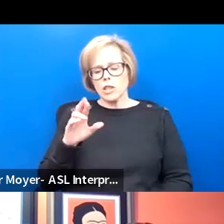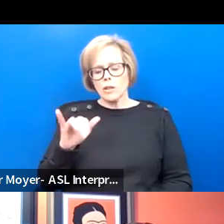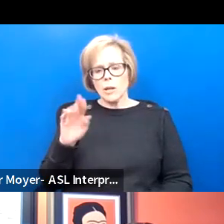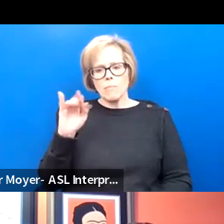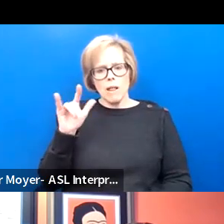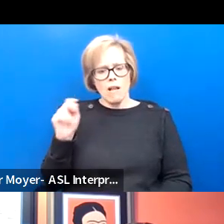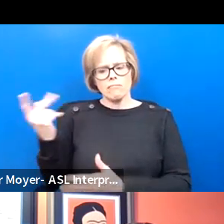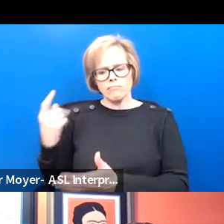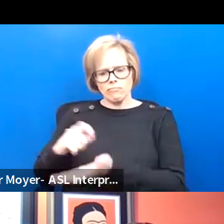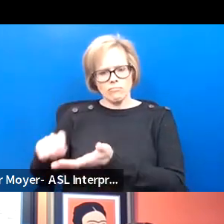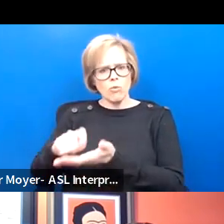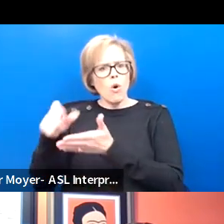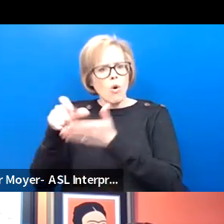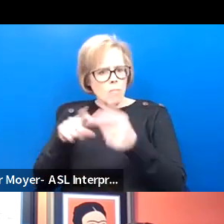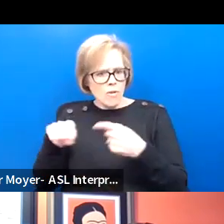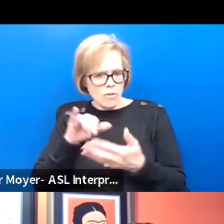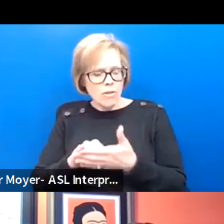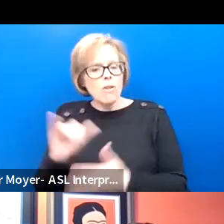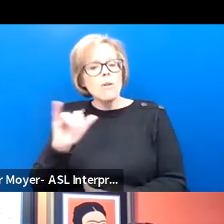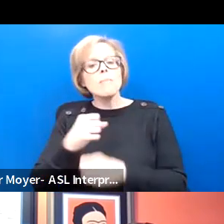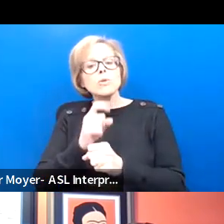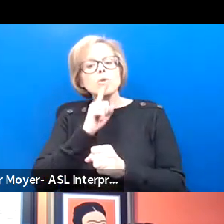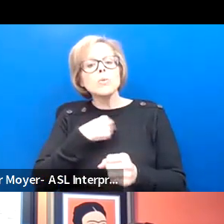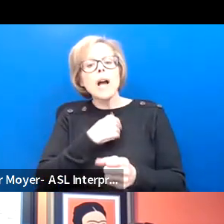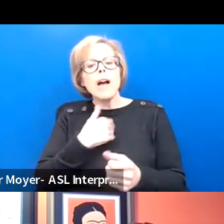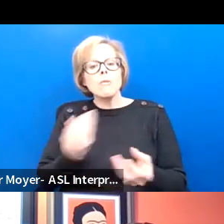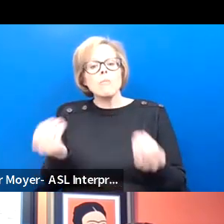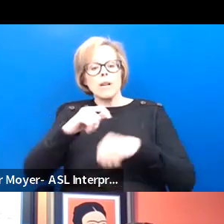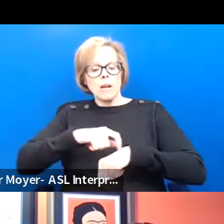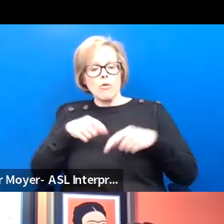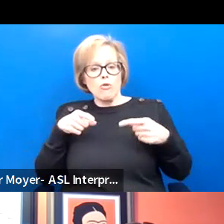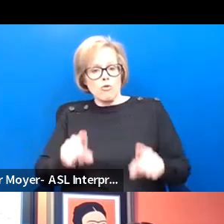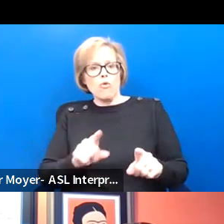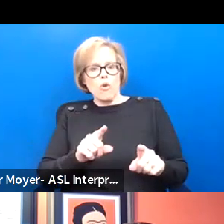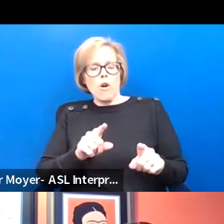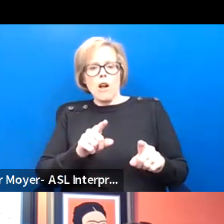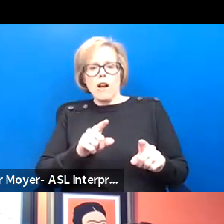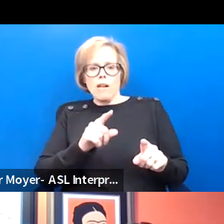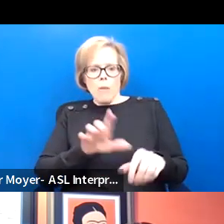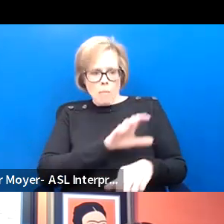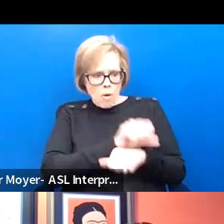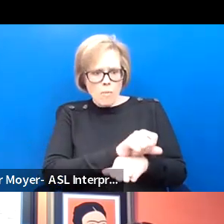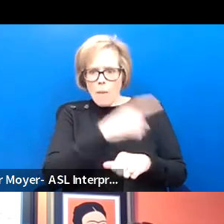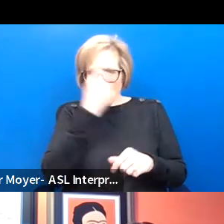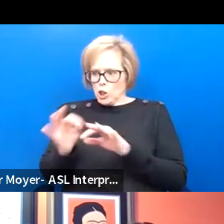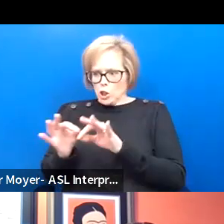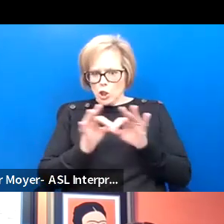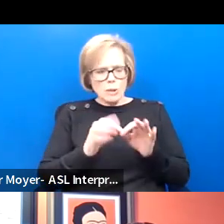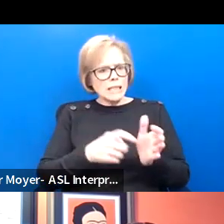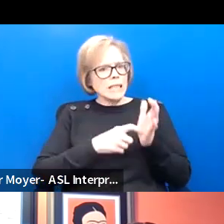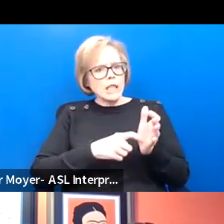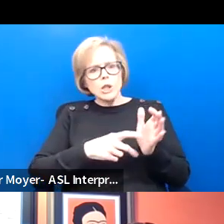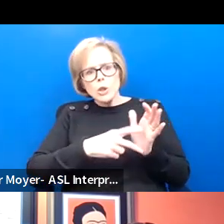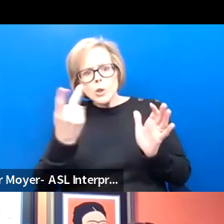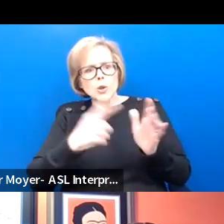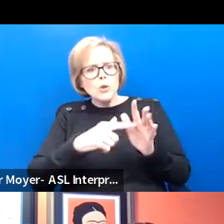I wrote an article about it. We also need to make sure we get more time during the visits, because interpreting during a visit takes 2 to 4 times